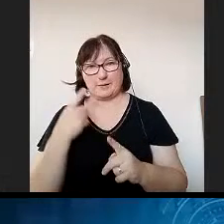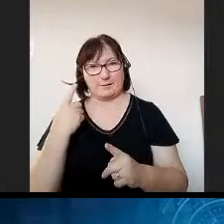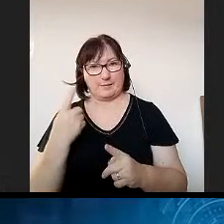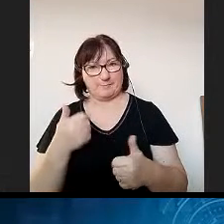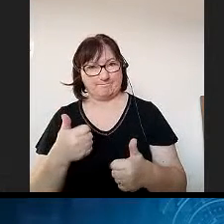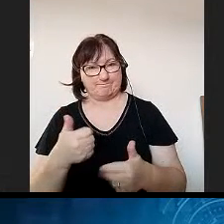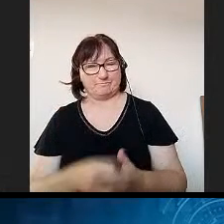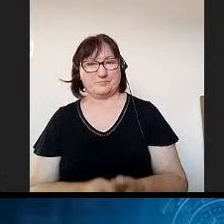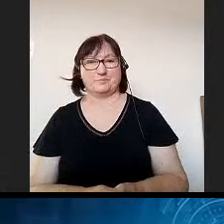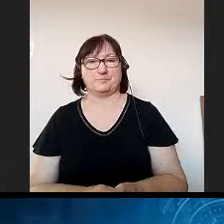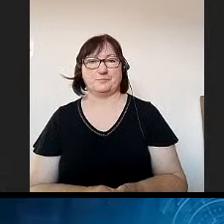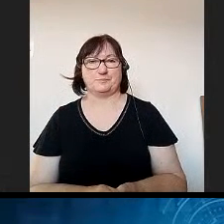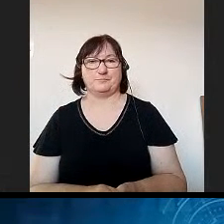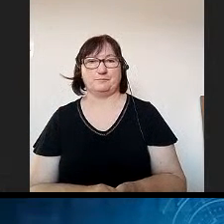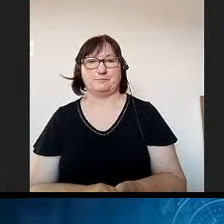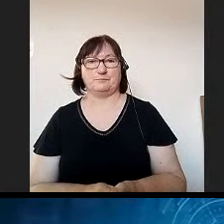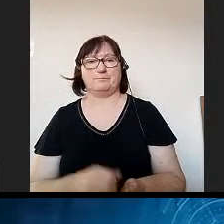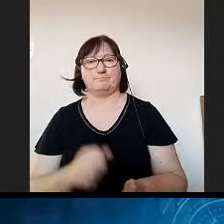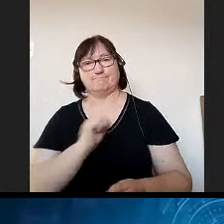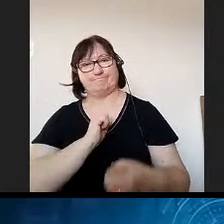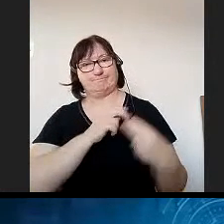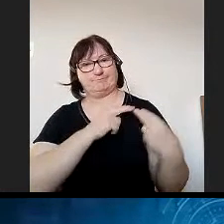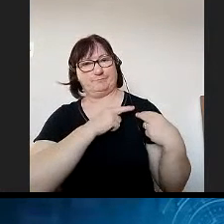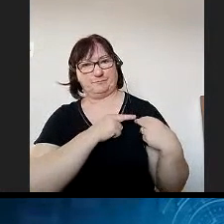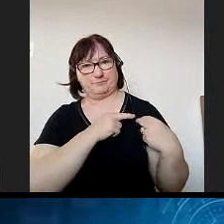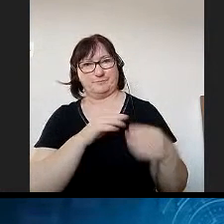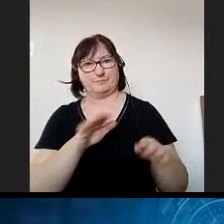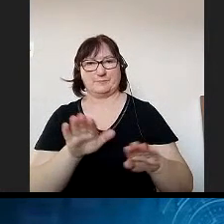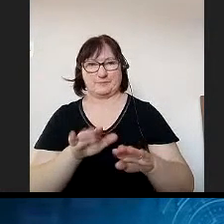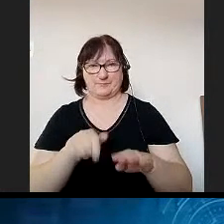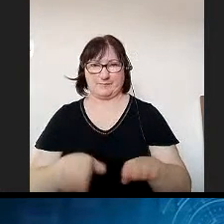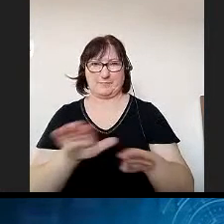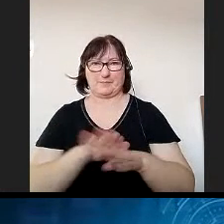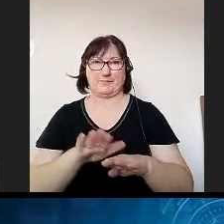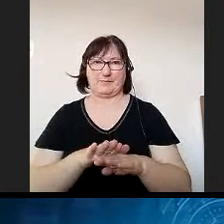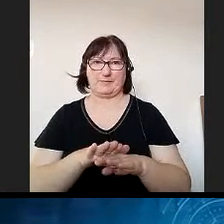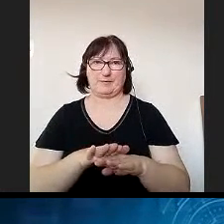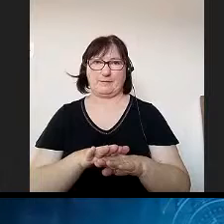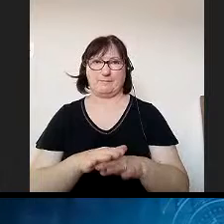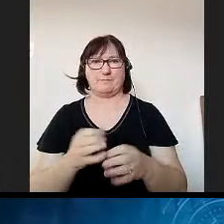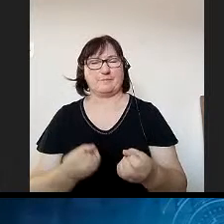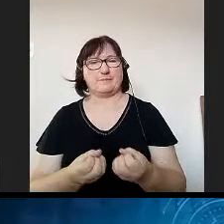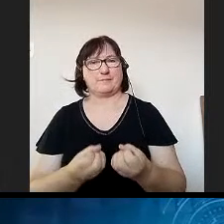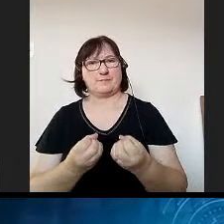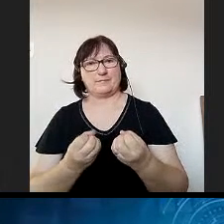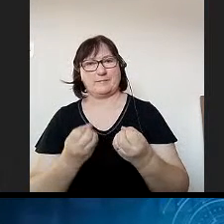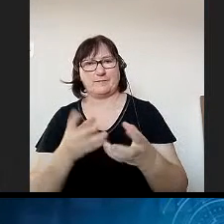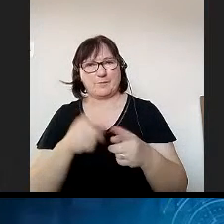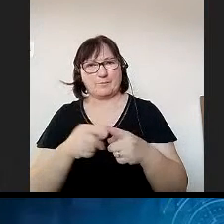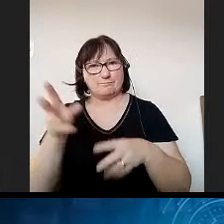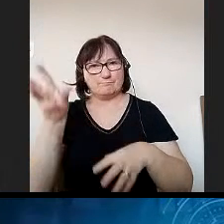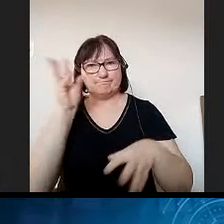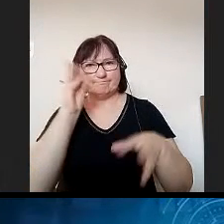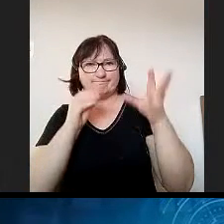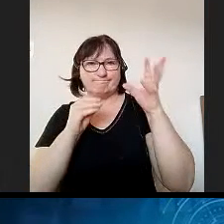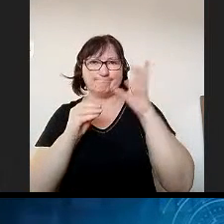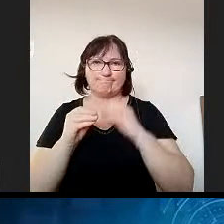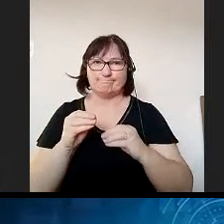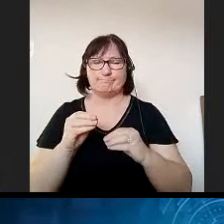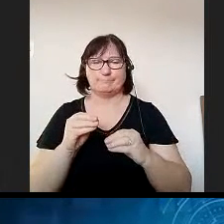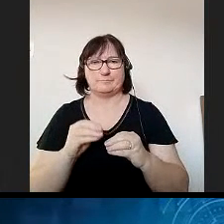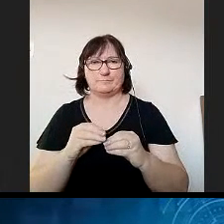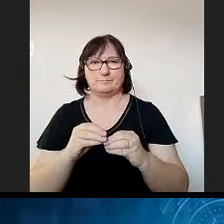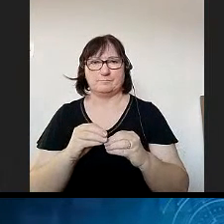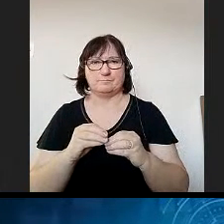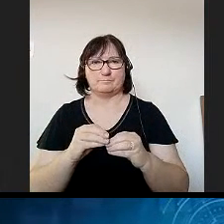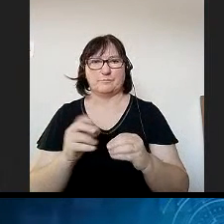So my role this evening is just to give you a high-level information about the incentives that we